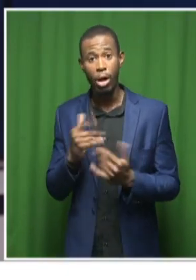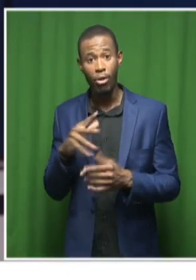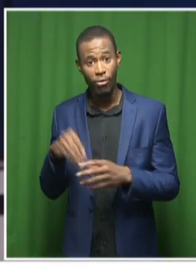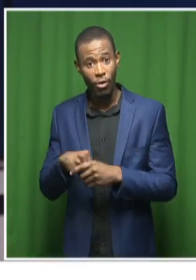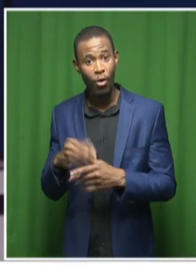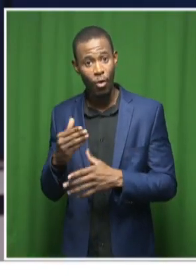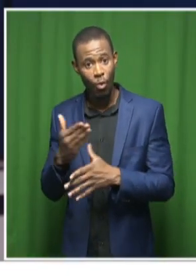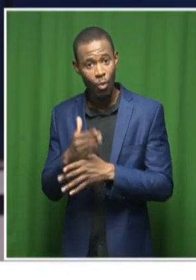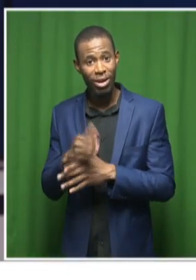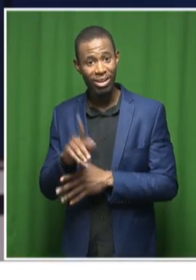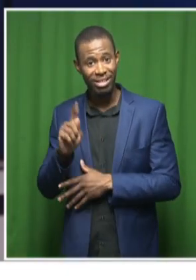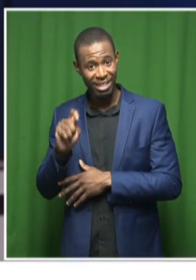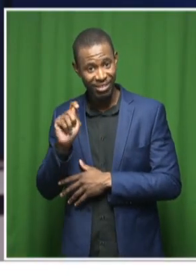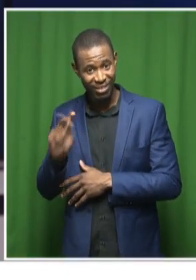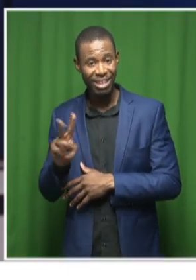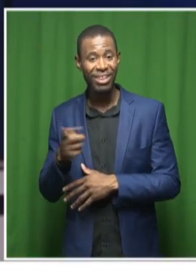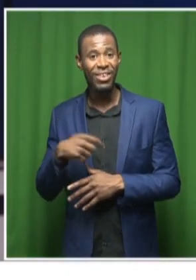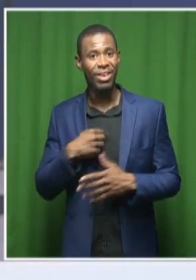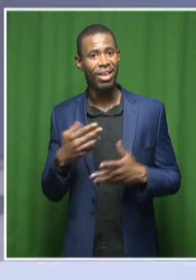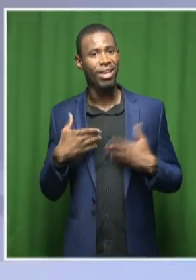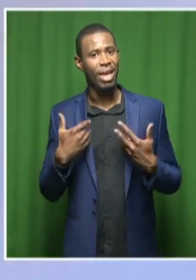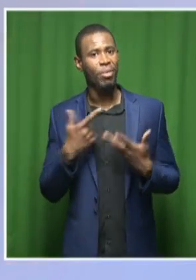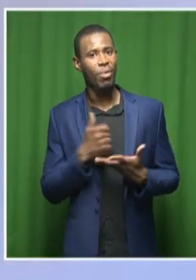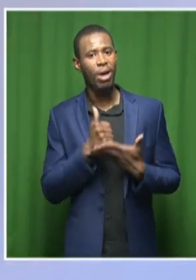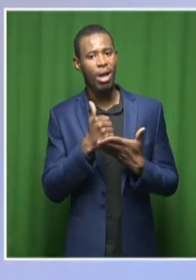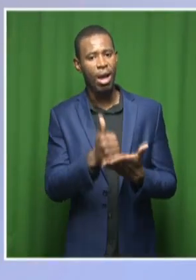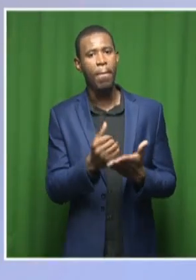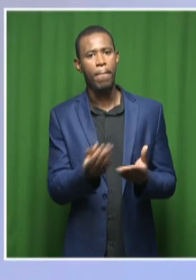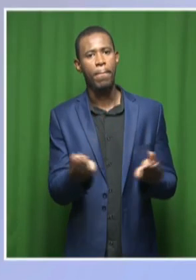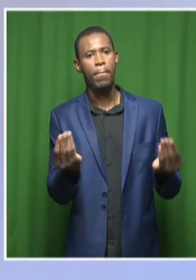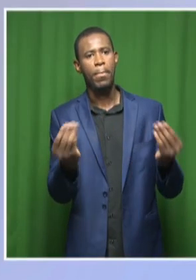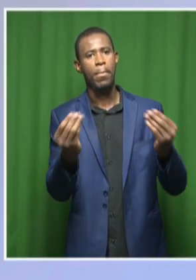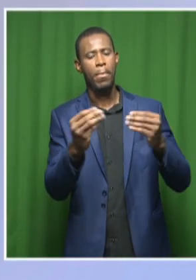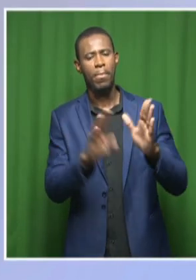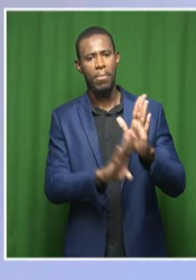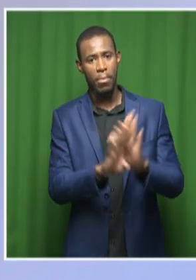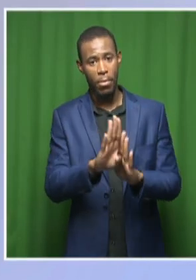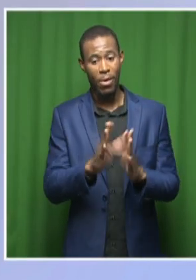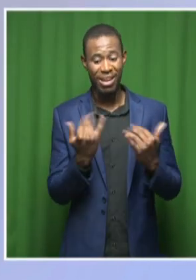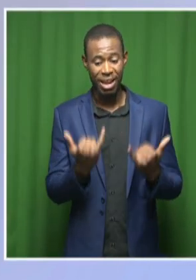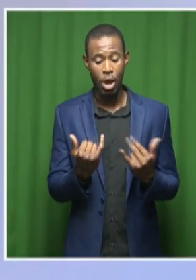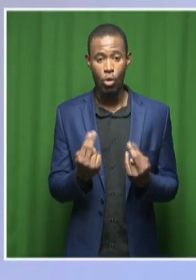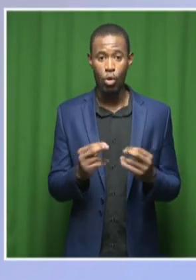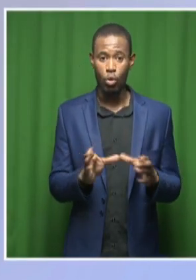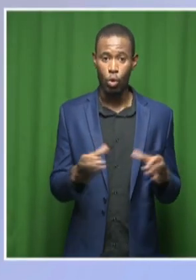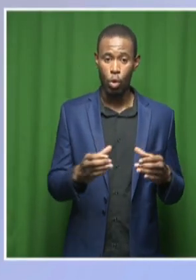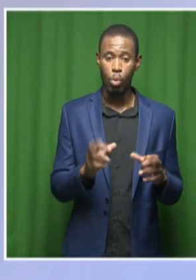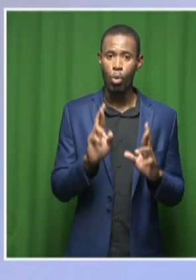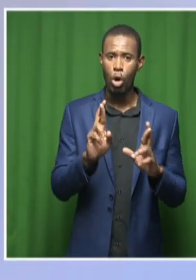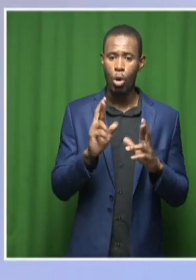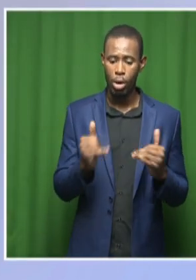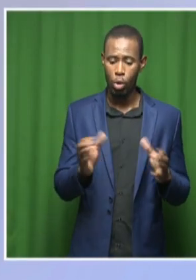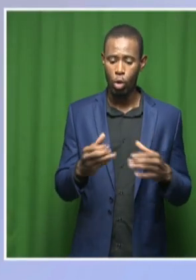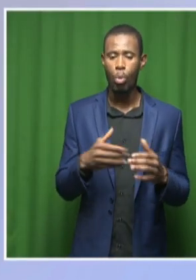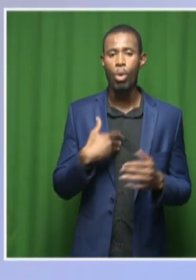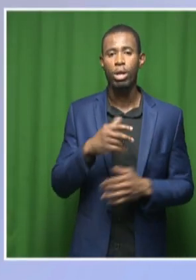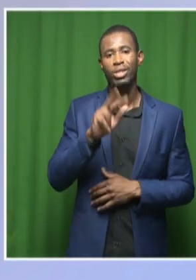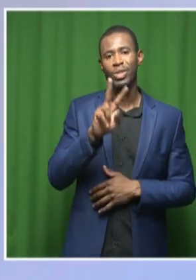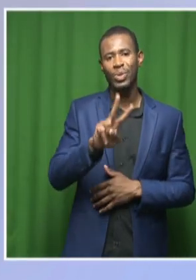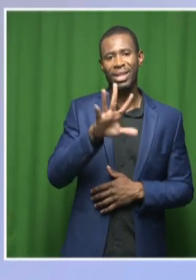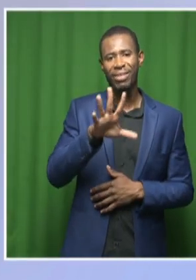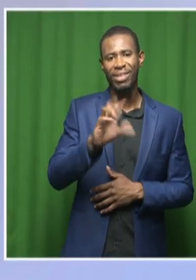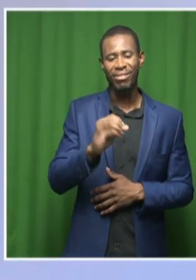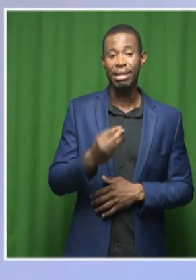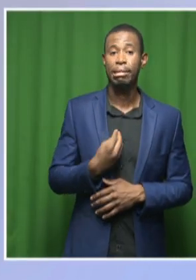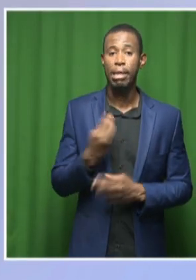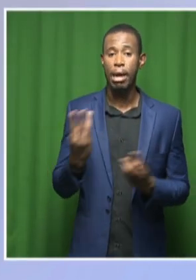we really are proud of the alumni that we've been able to create. You know, with this particular group, we're hoping to reach about 250 young people across 3